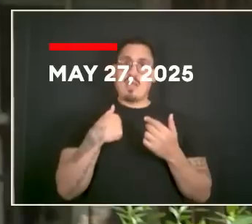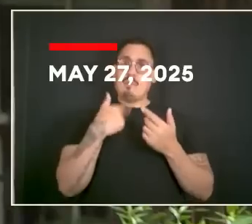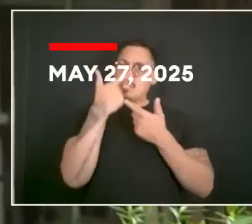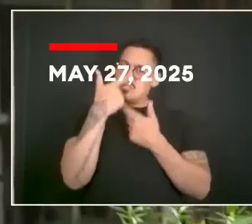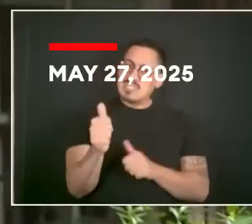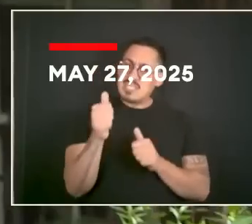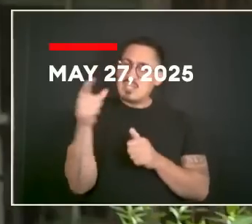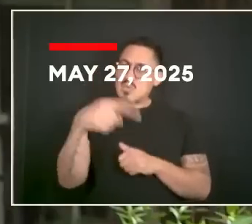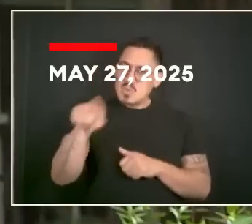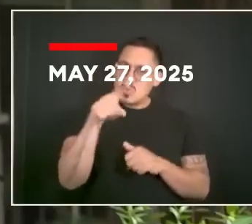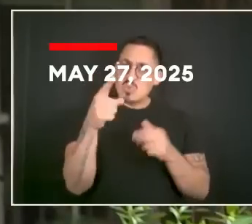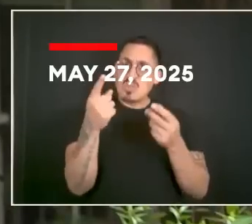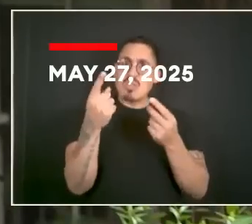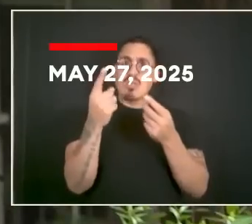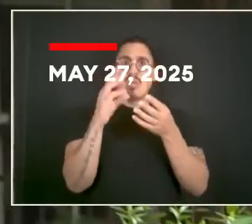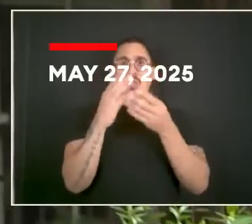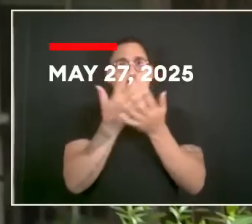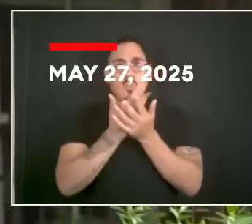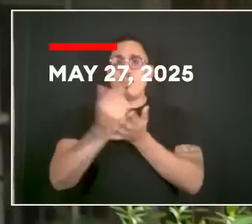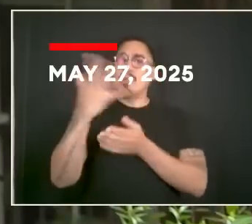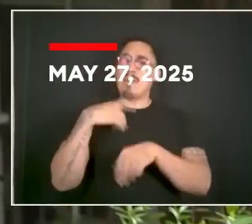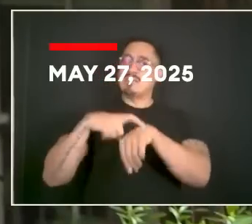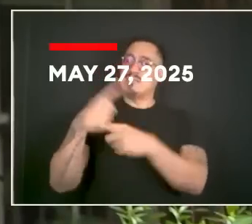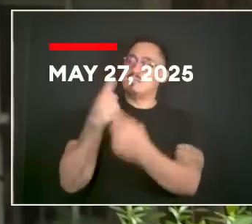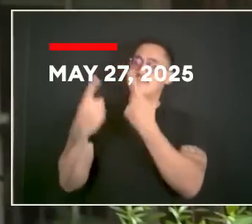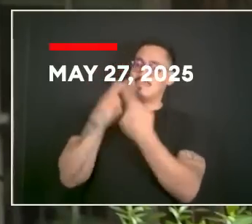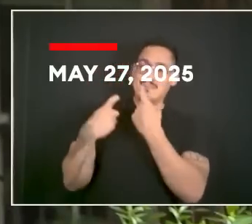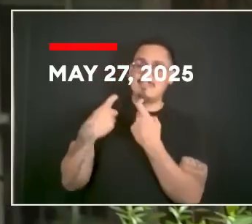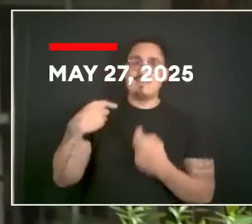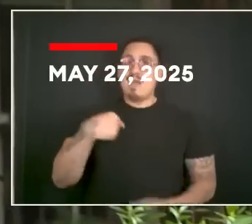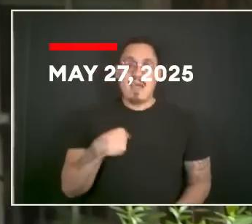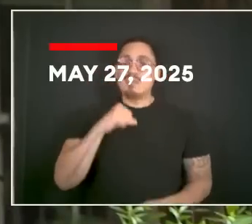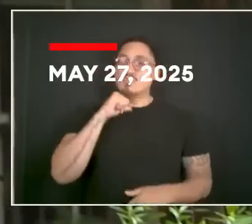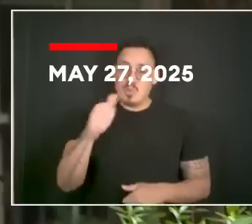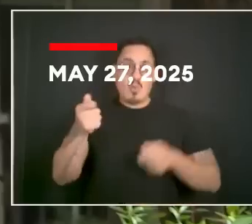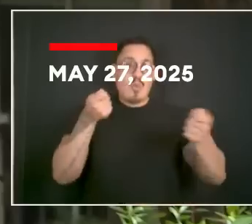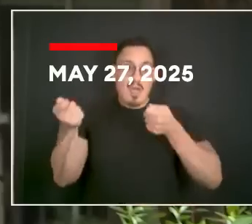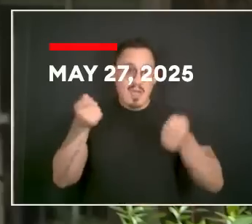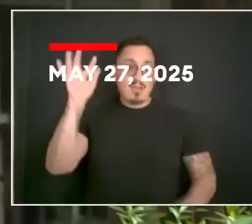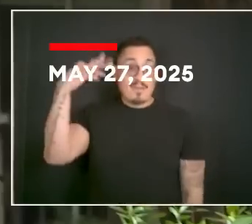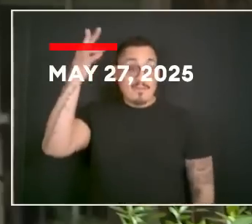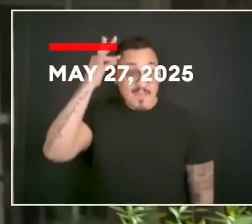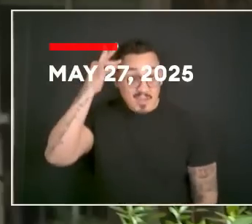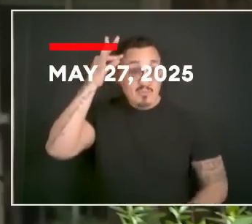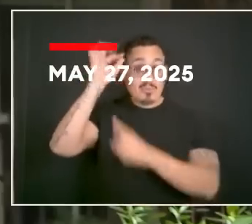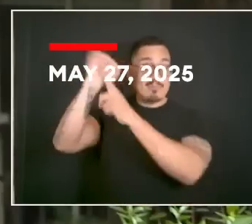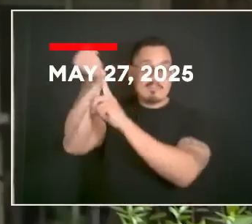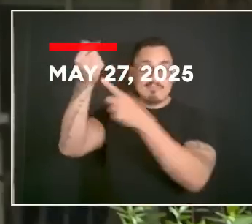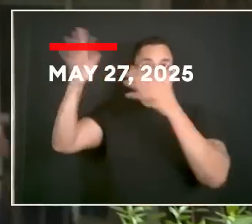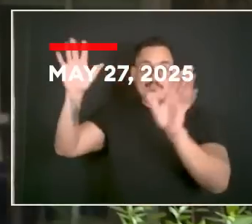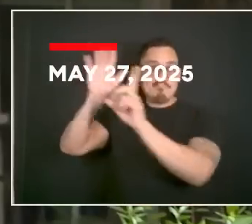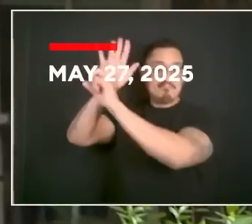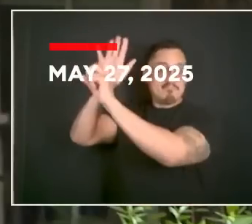something without my span of control. I don't handle federal enforcement policies. Let's be clear on that. So it's not my opinion,